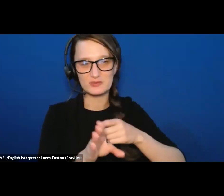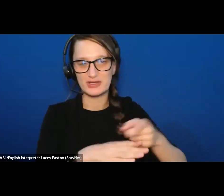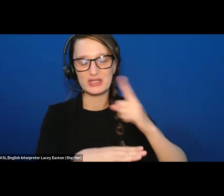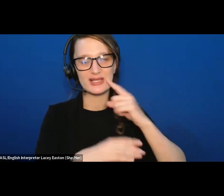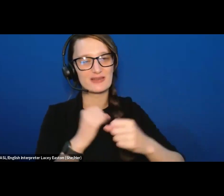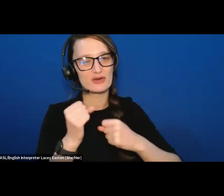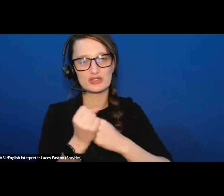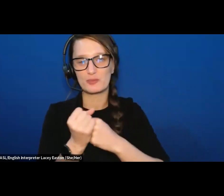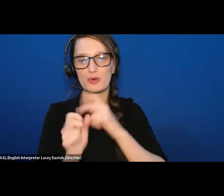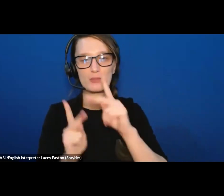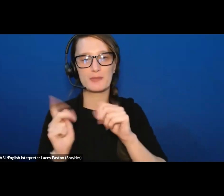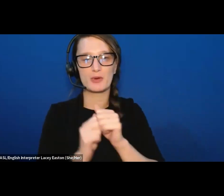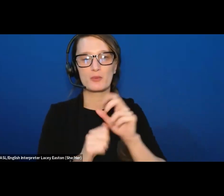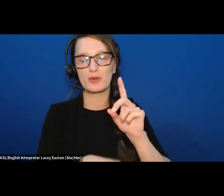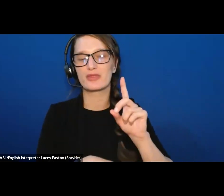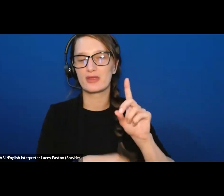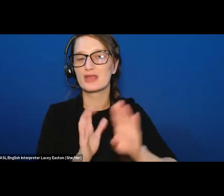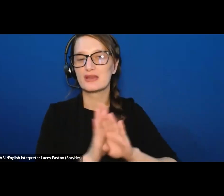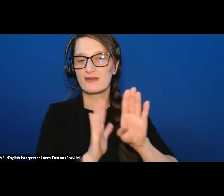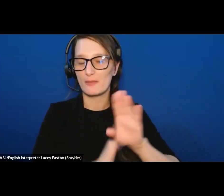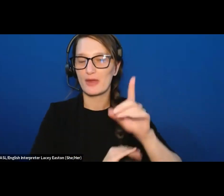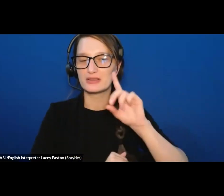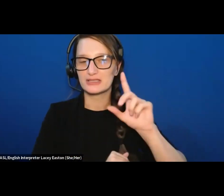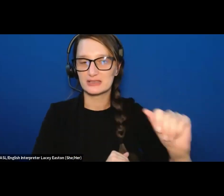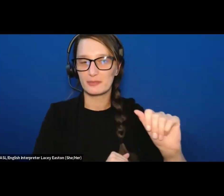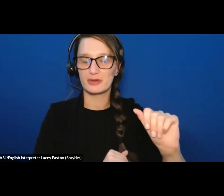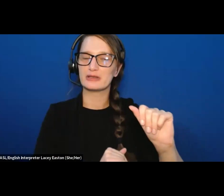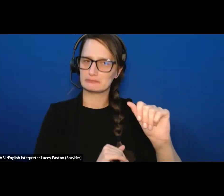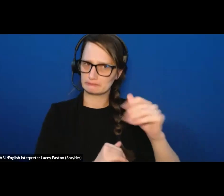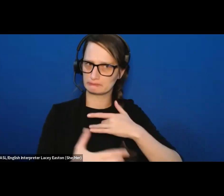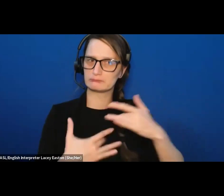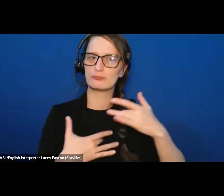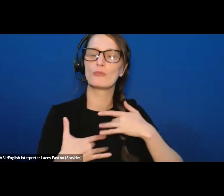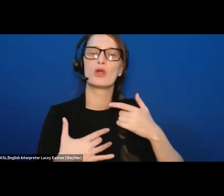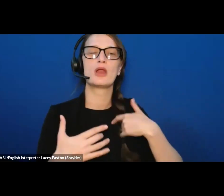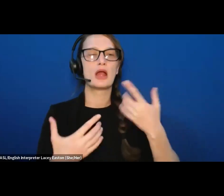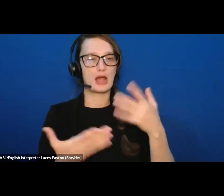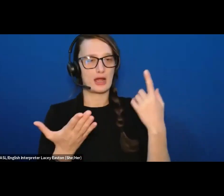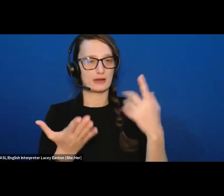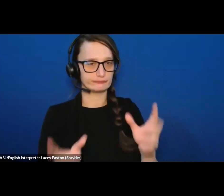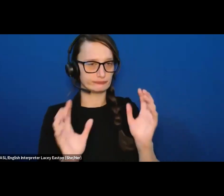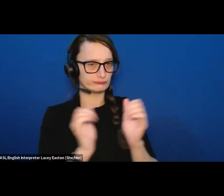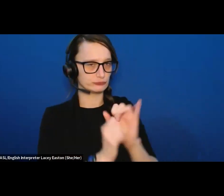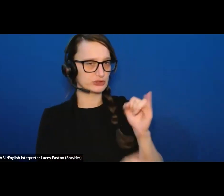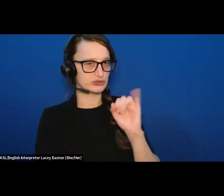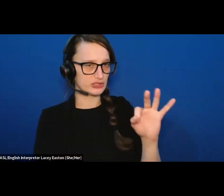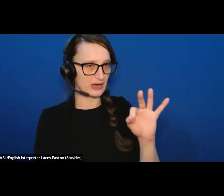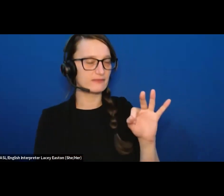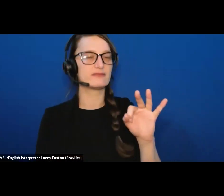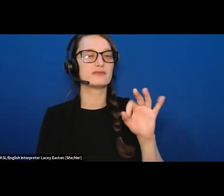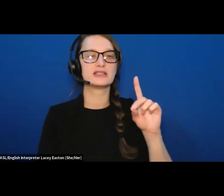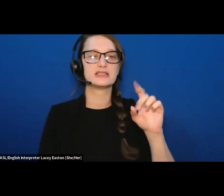regional center, but I will say I had an opportunity to speak to Jeff Dern, their executive director, spoke to Derlin, spoke